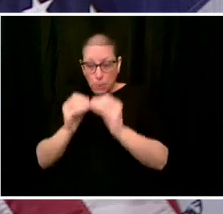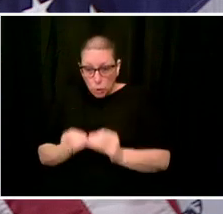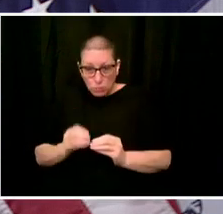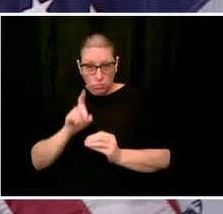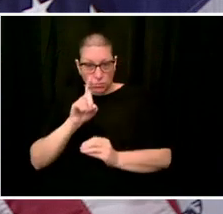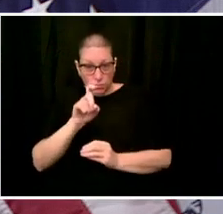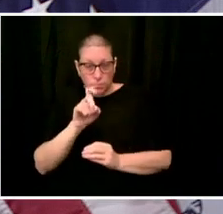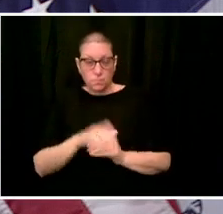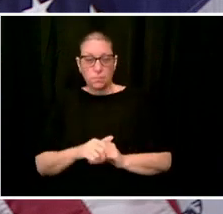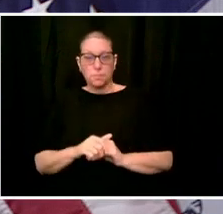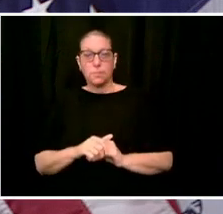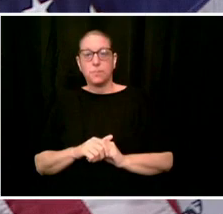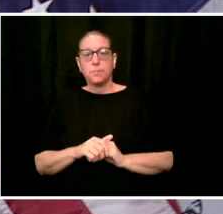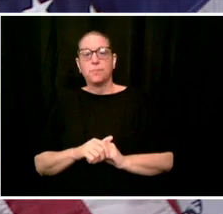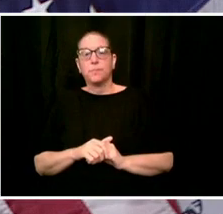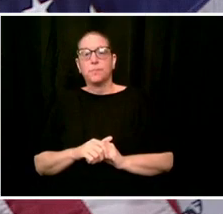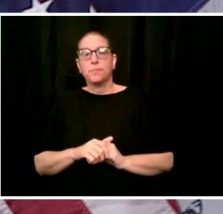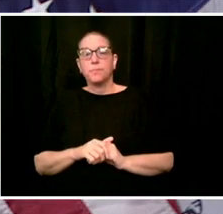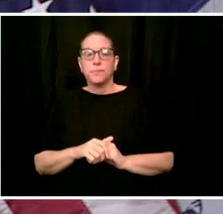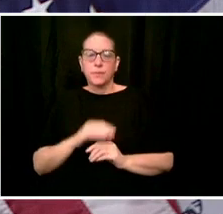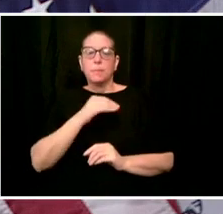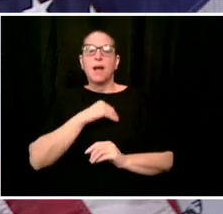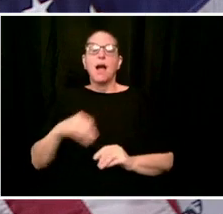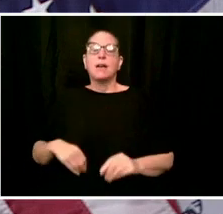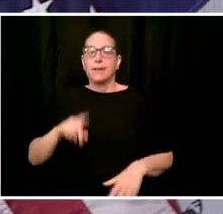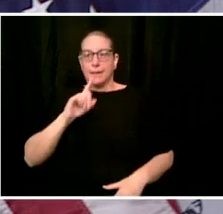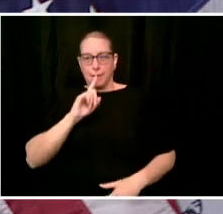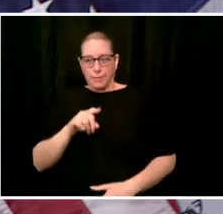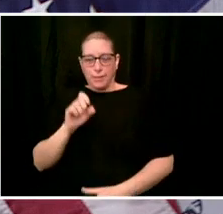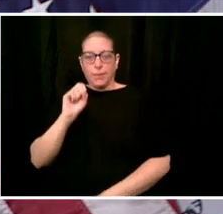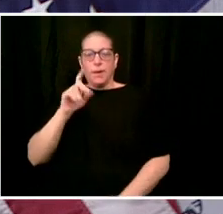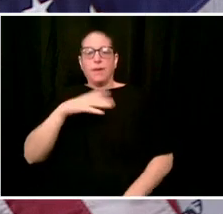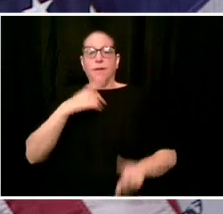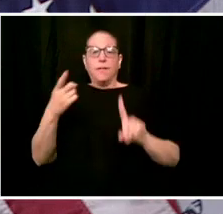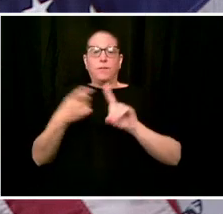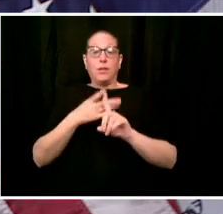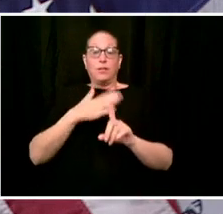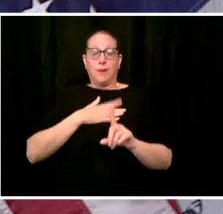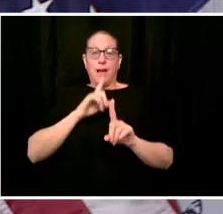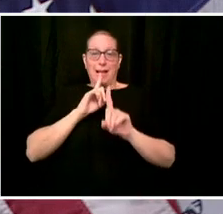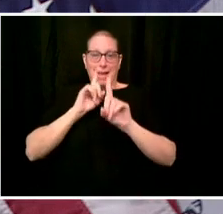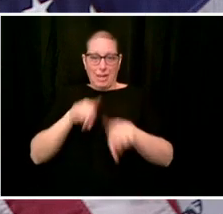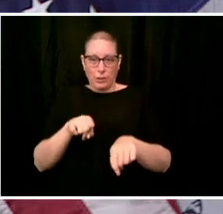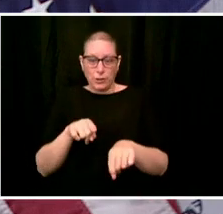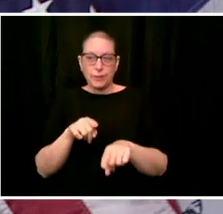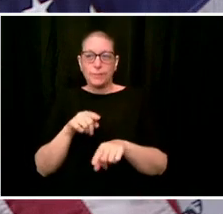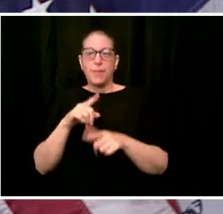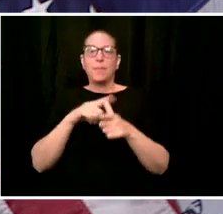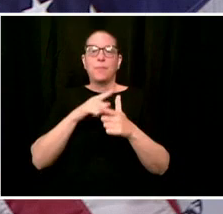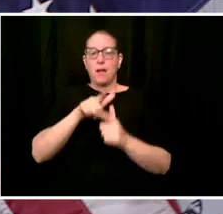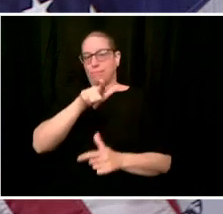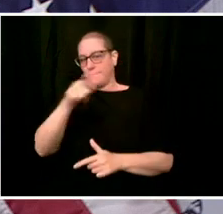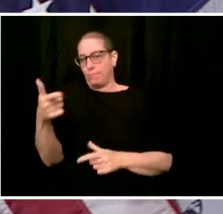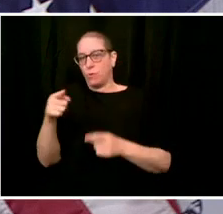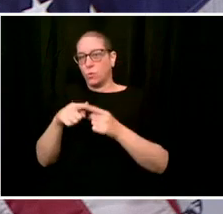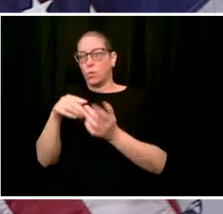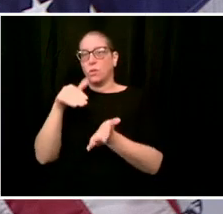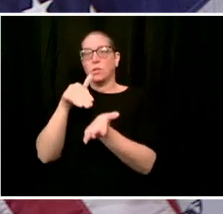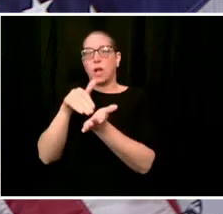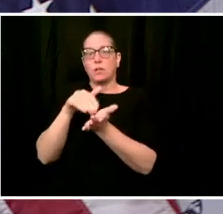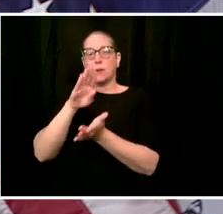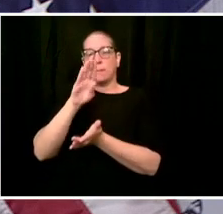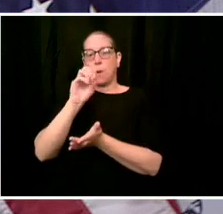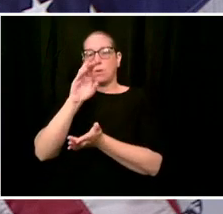and Dr. Perea-Hense if they want, if either wants to comment on the second.